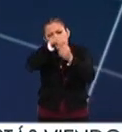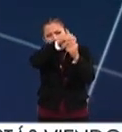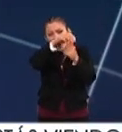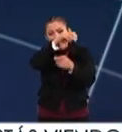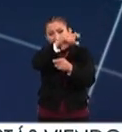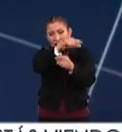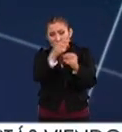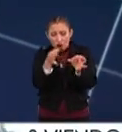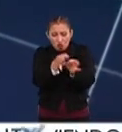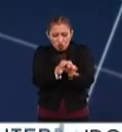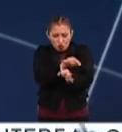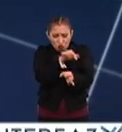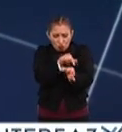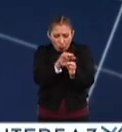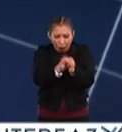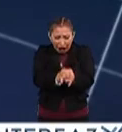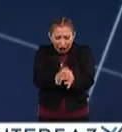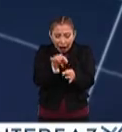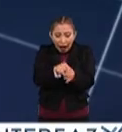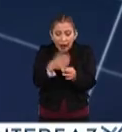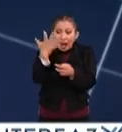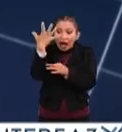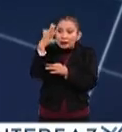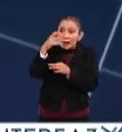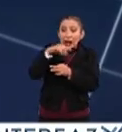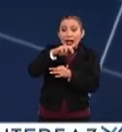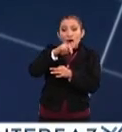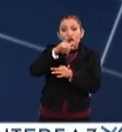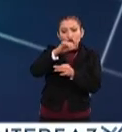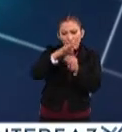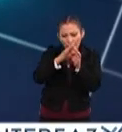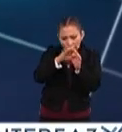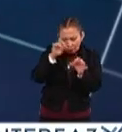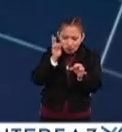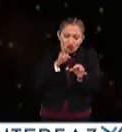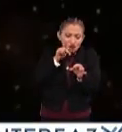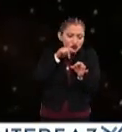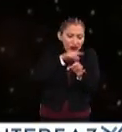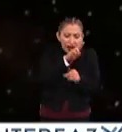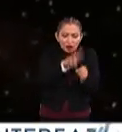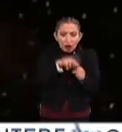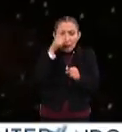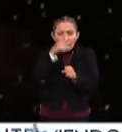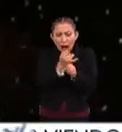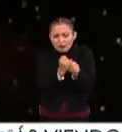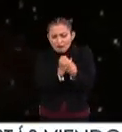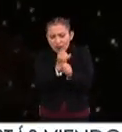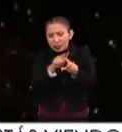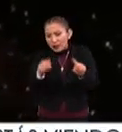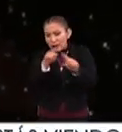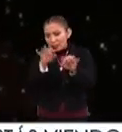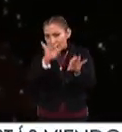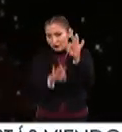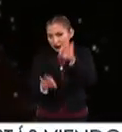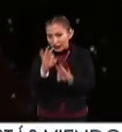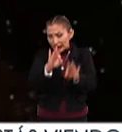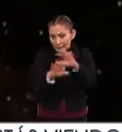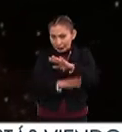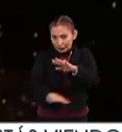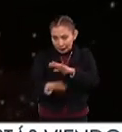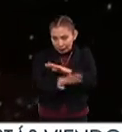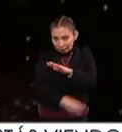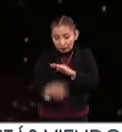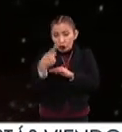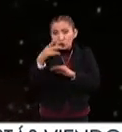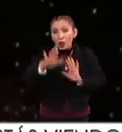masa en un volumen pequeño, convierte a las estrellas de neutrones en laboratorios naturales para muchas ramas de la física fundamental,